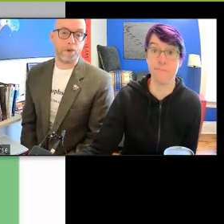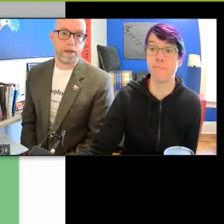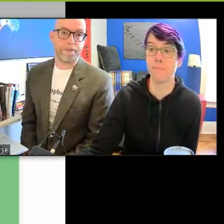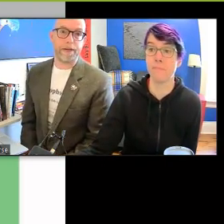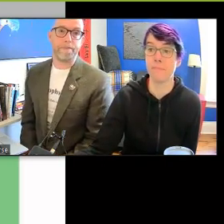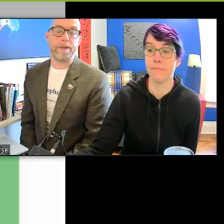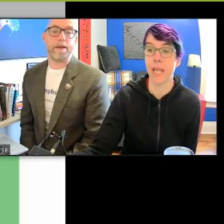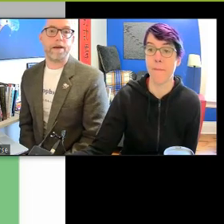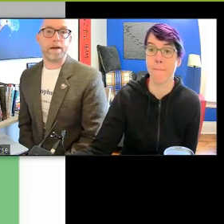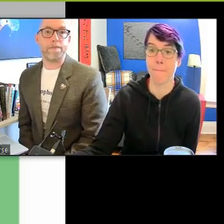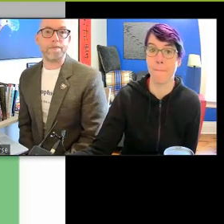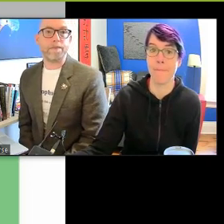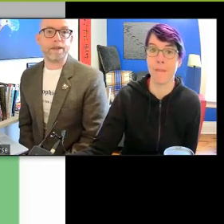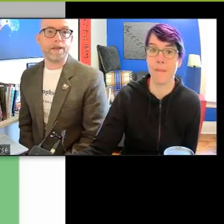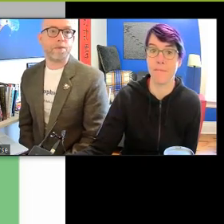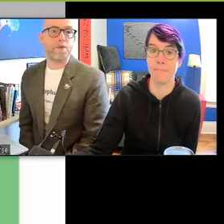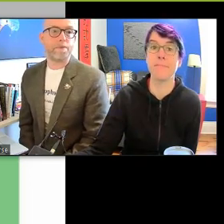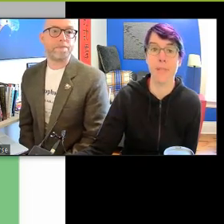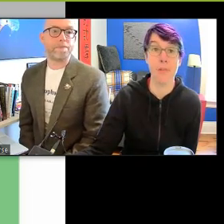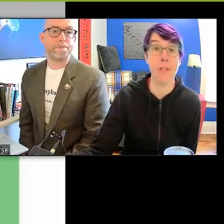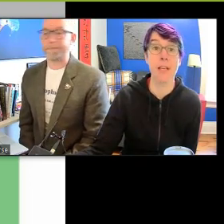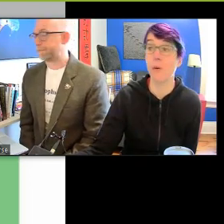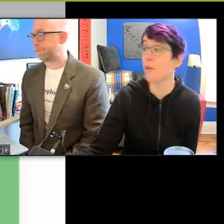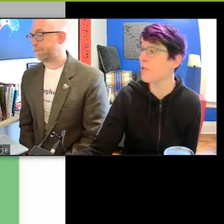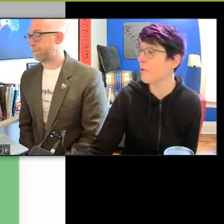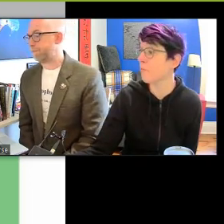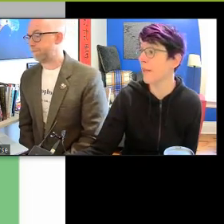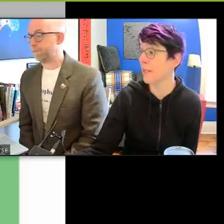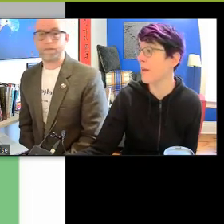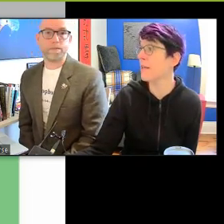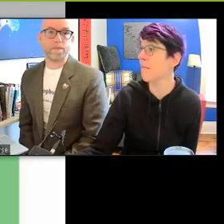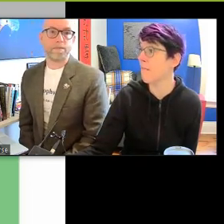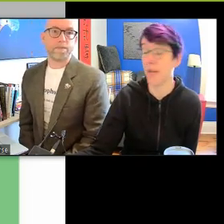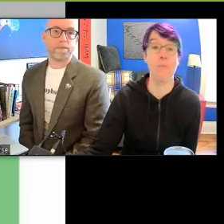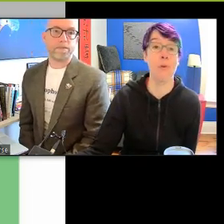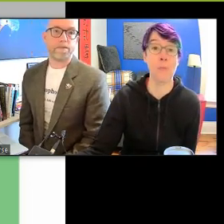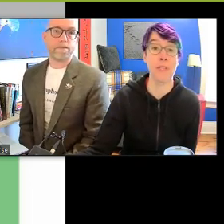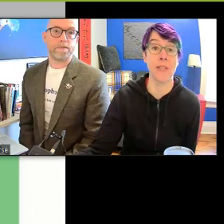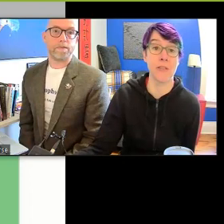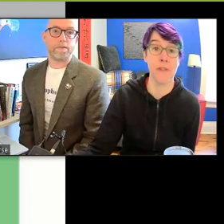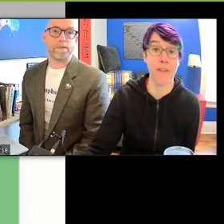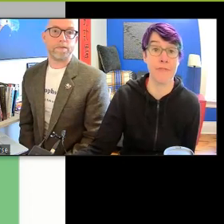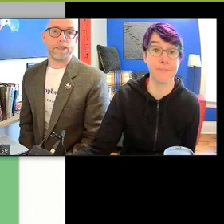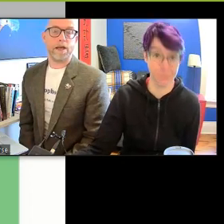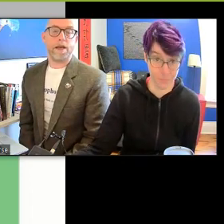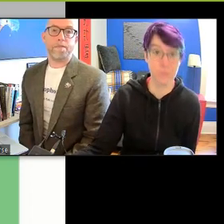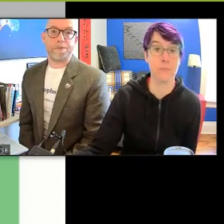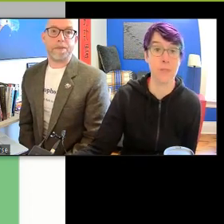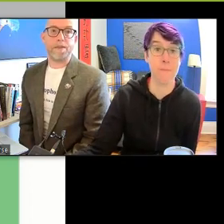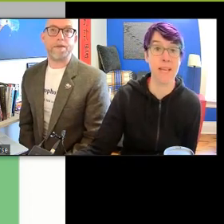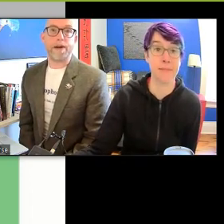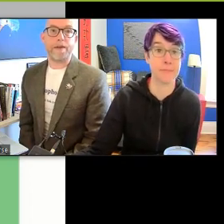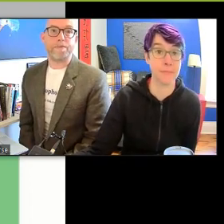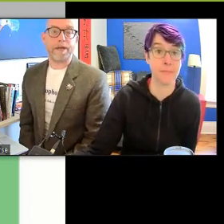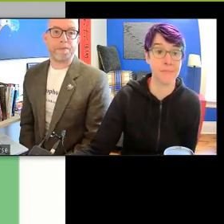extinct in your lifetime than they were before. Yep, just like we're also recognizing many more species of giraffe. Many